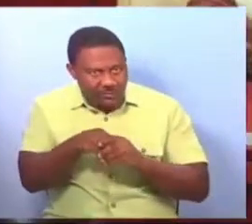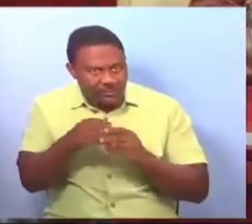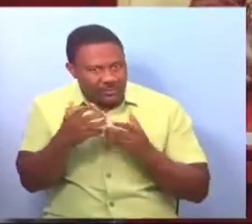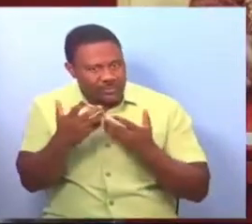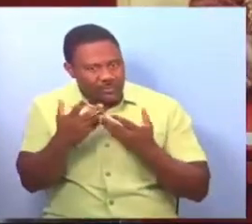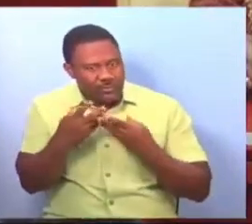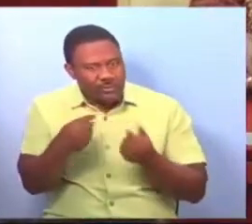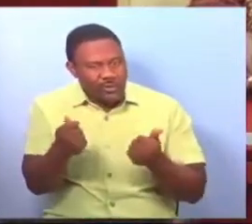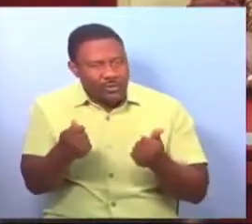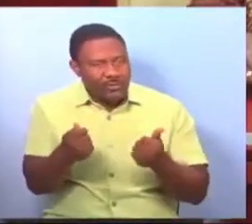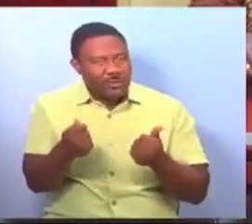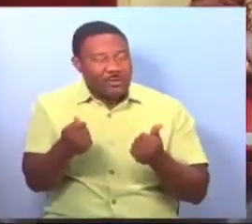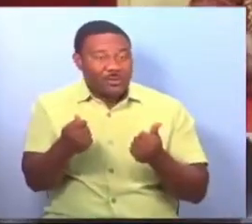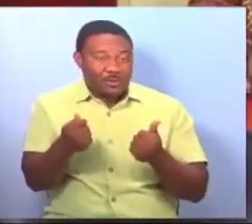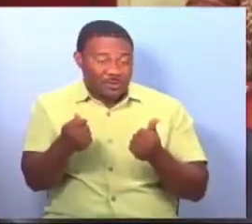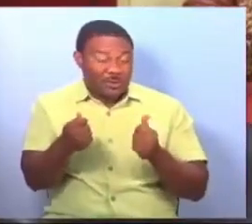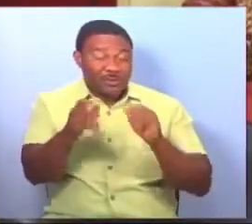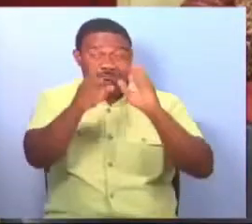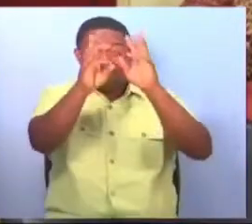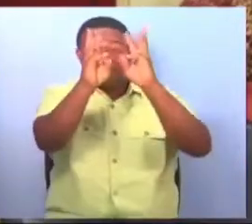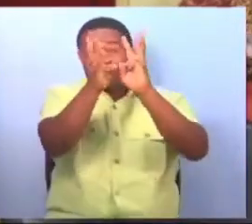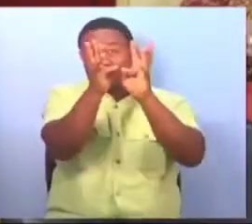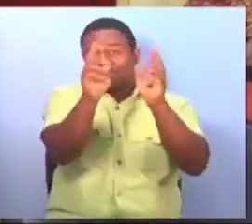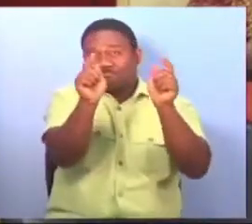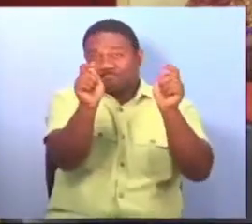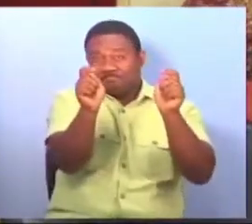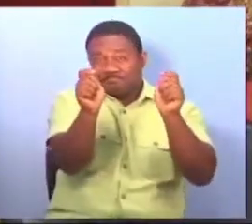fight climate